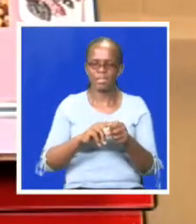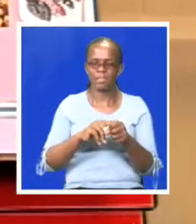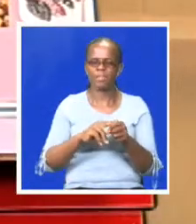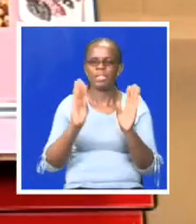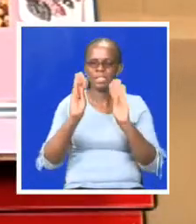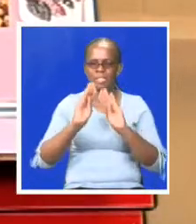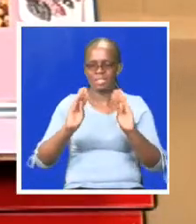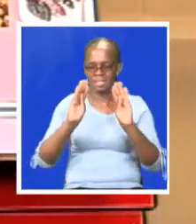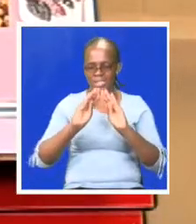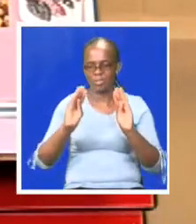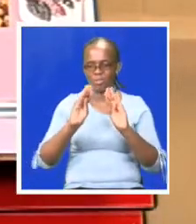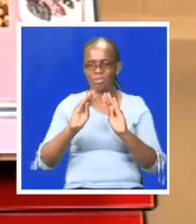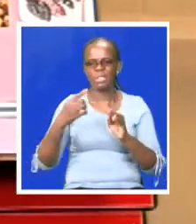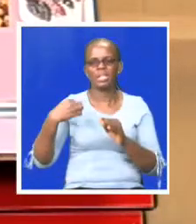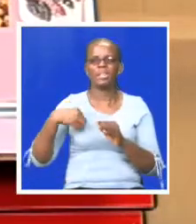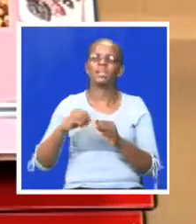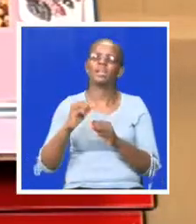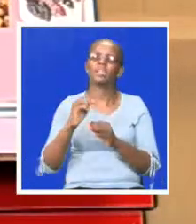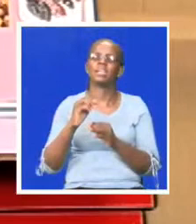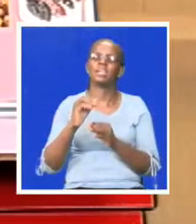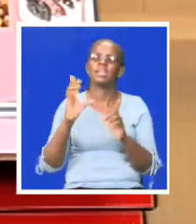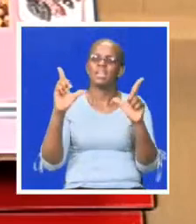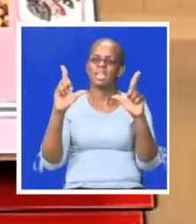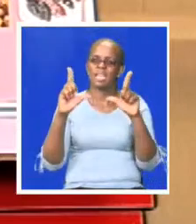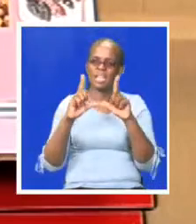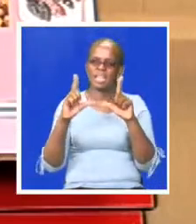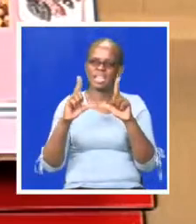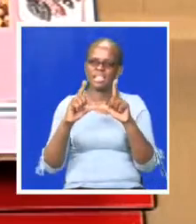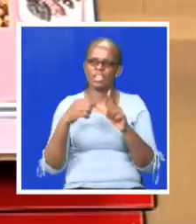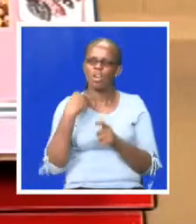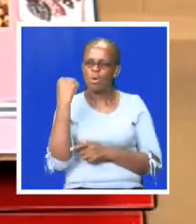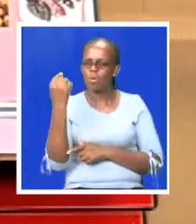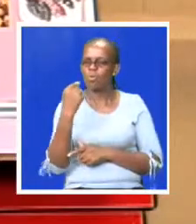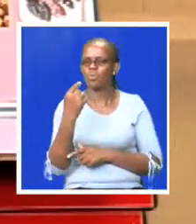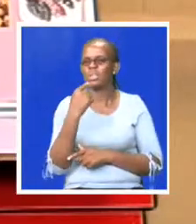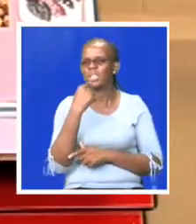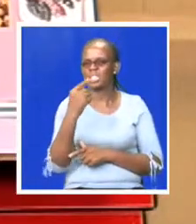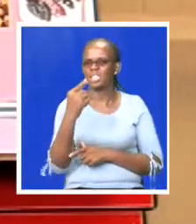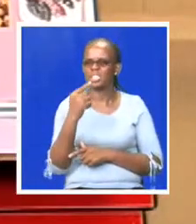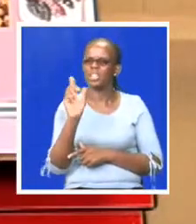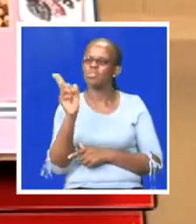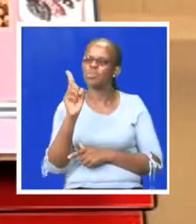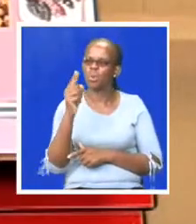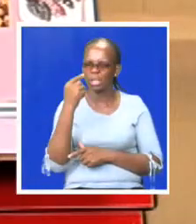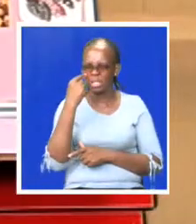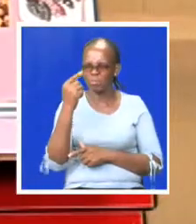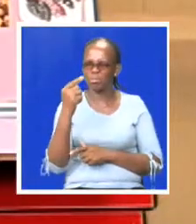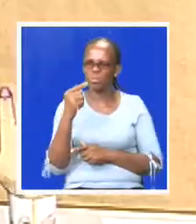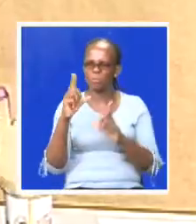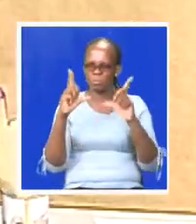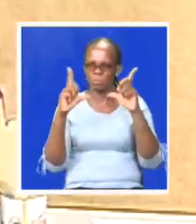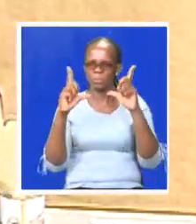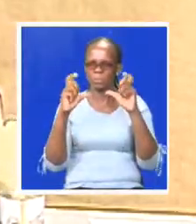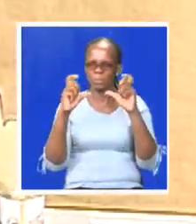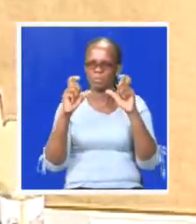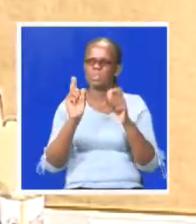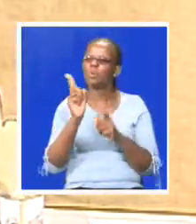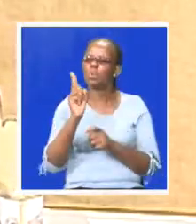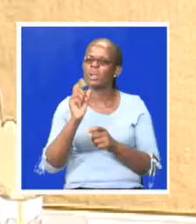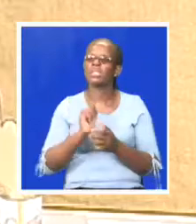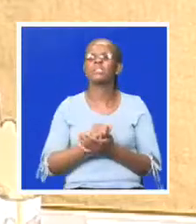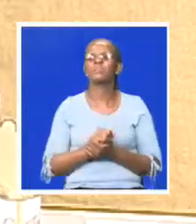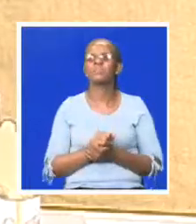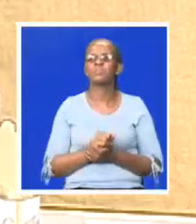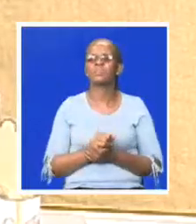of this week, I want you to tell me, what are these things on these picture cards that I'm going to show